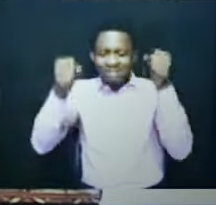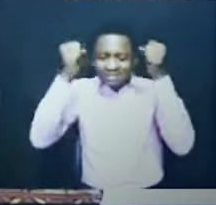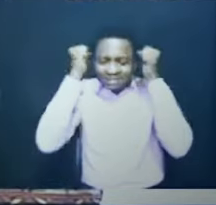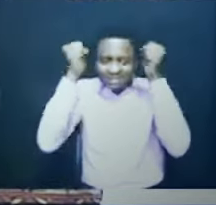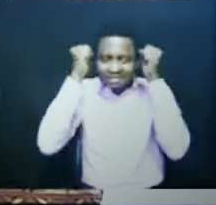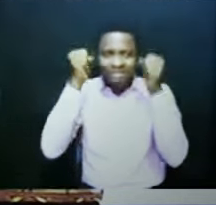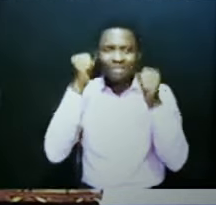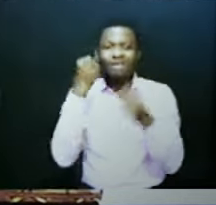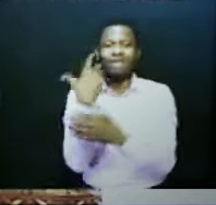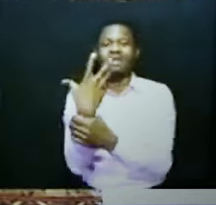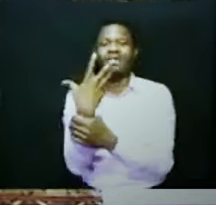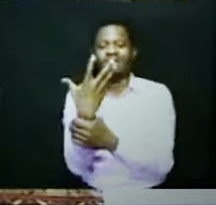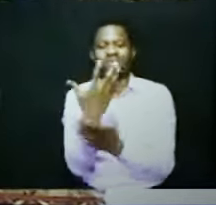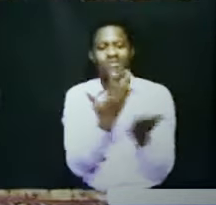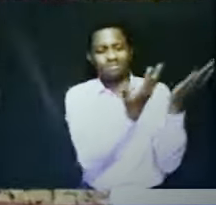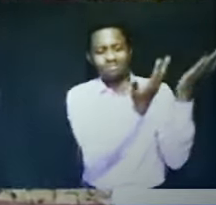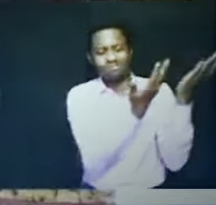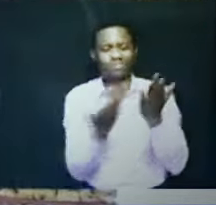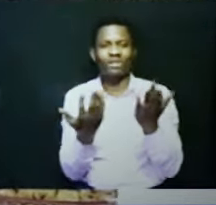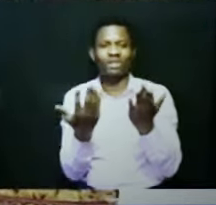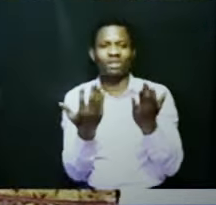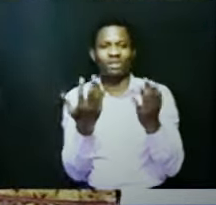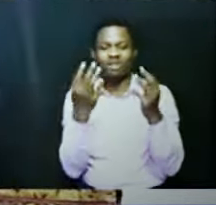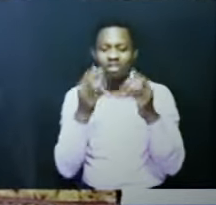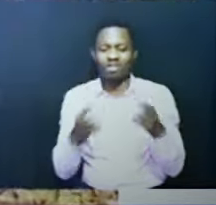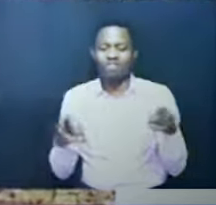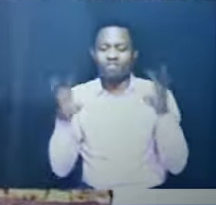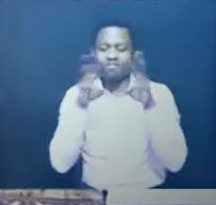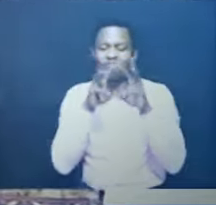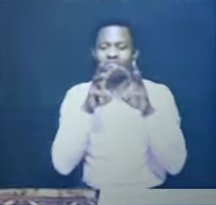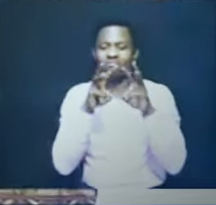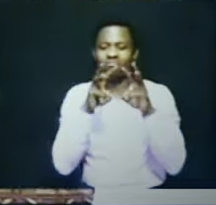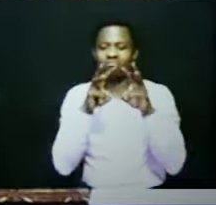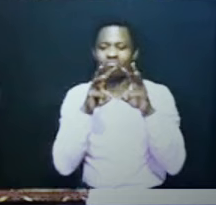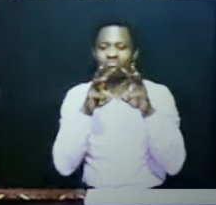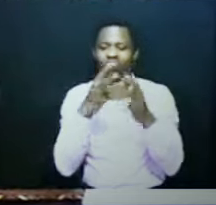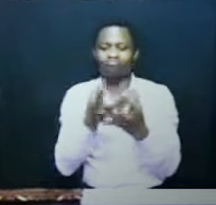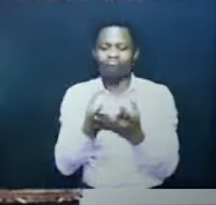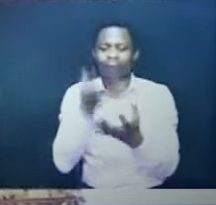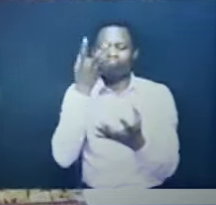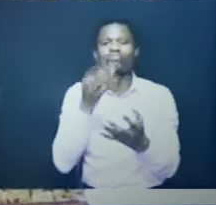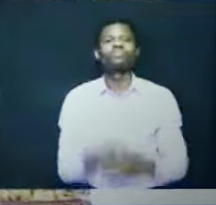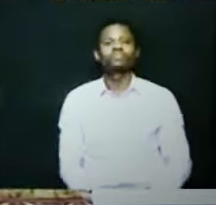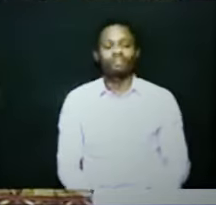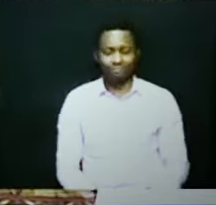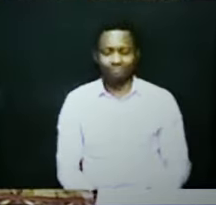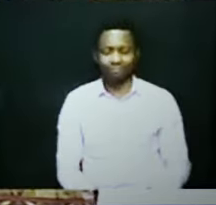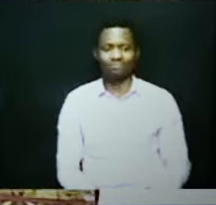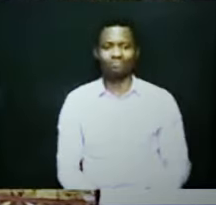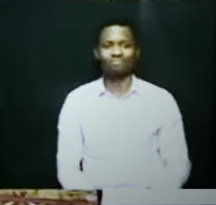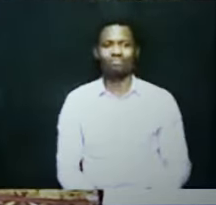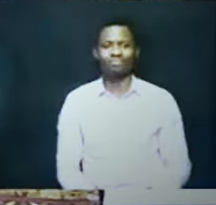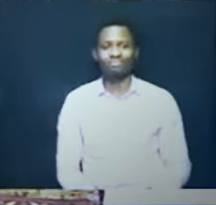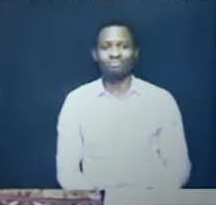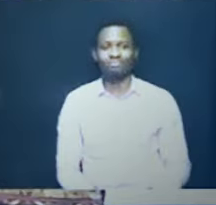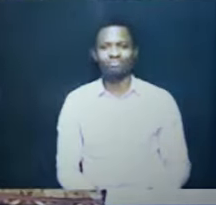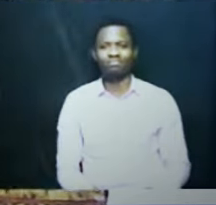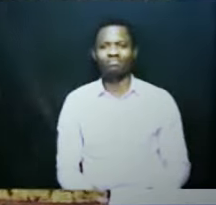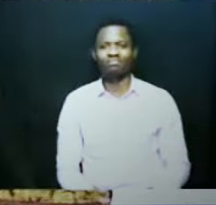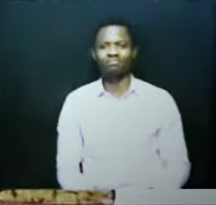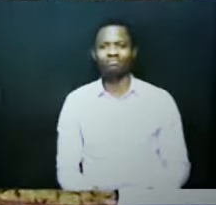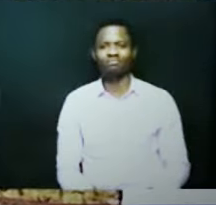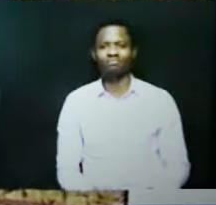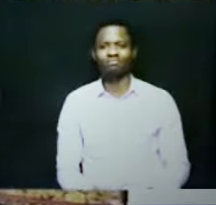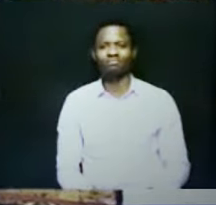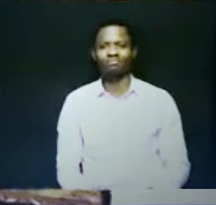brings wealth. Oh, here be here the ocean chain in Sassy. Now in CF4 and sa.